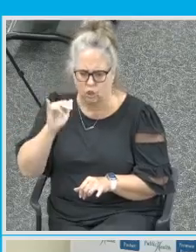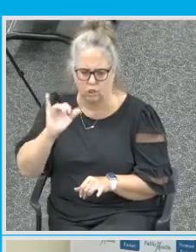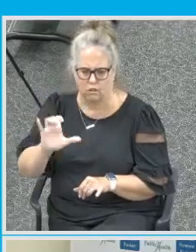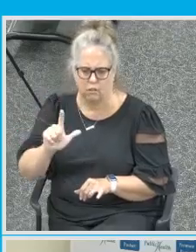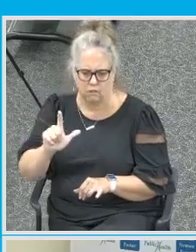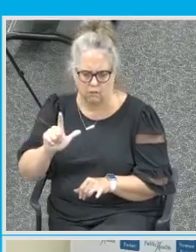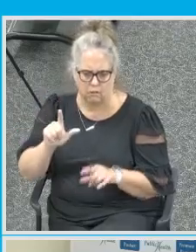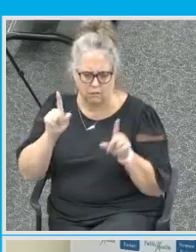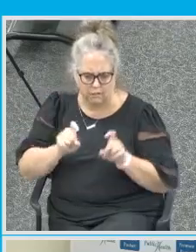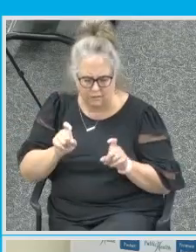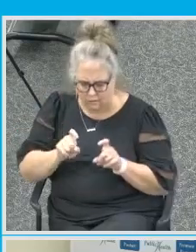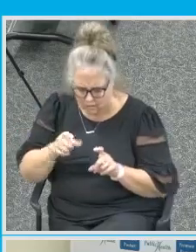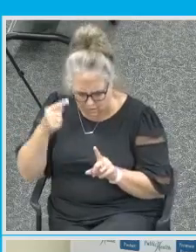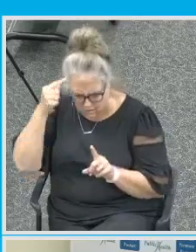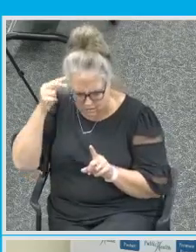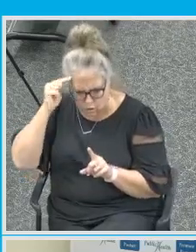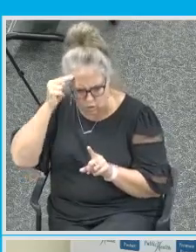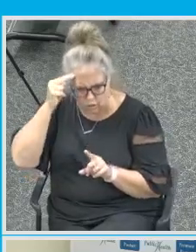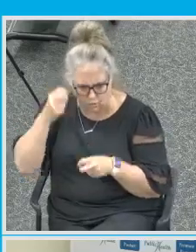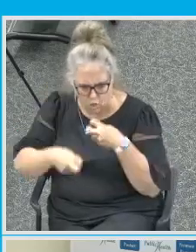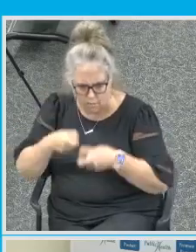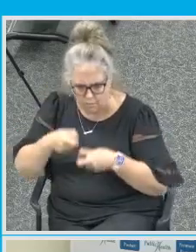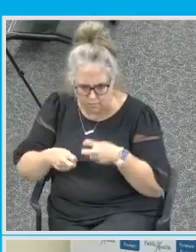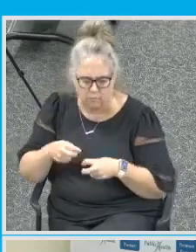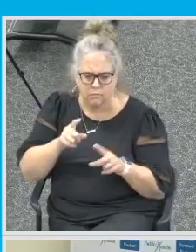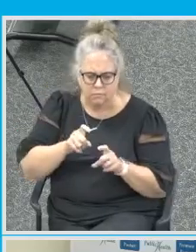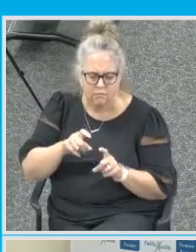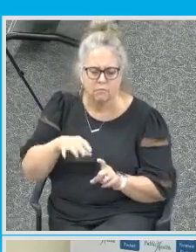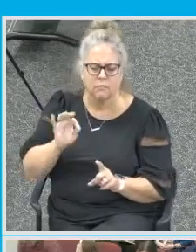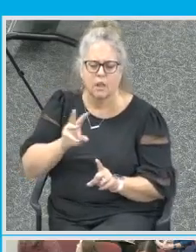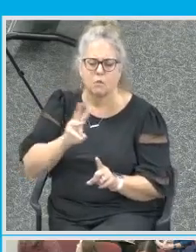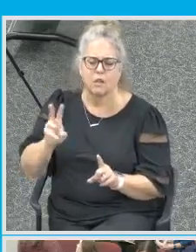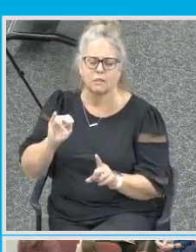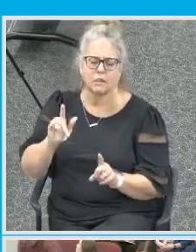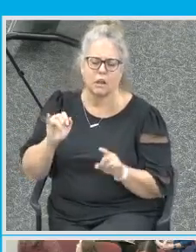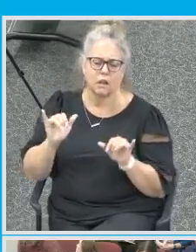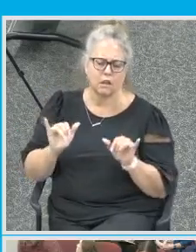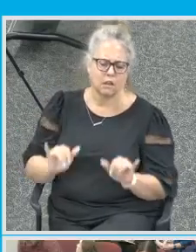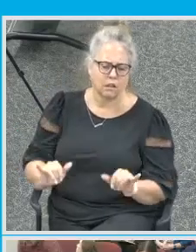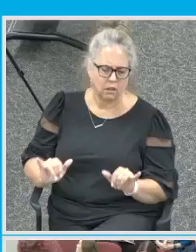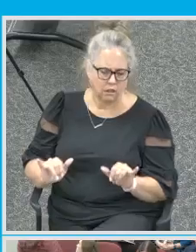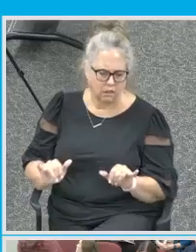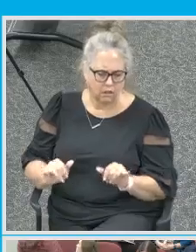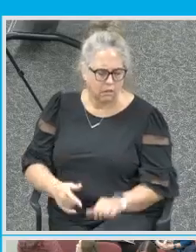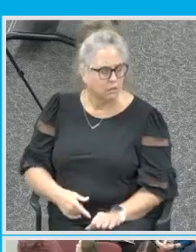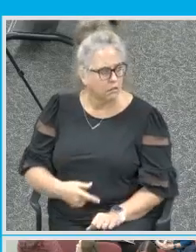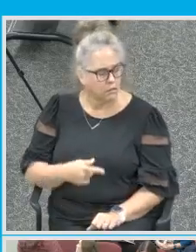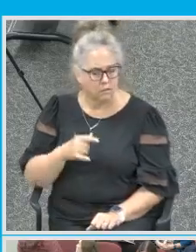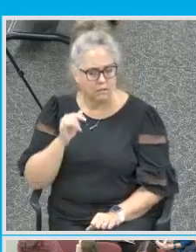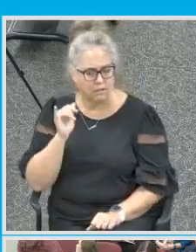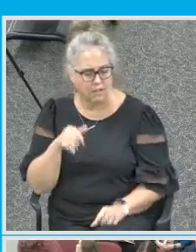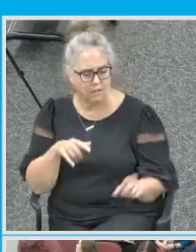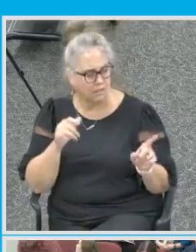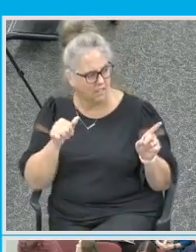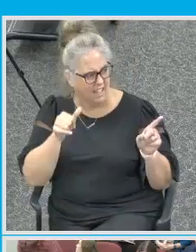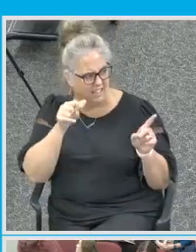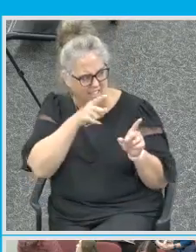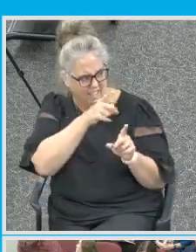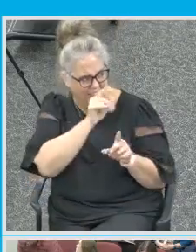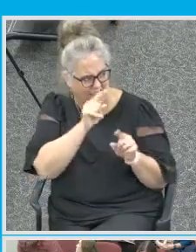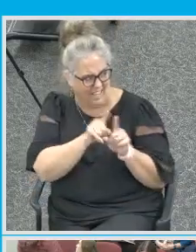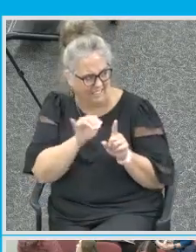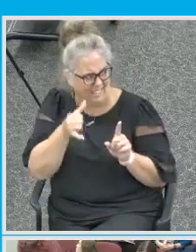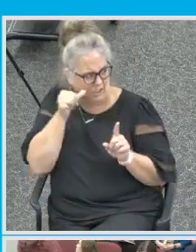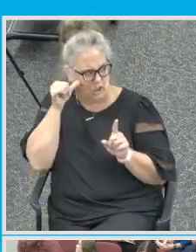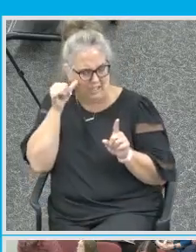please. So this is data. This was we updated this yesterday. Data on the human